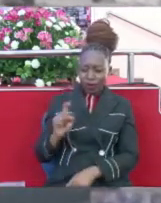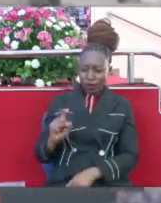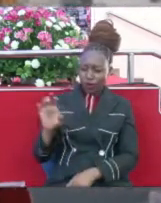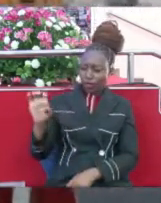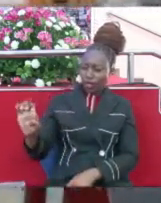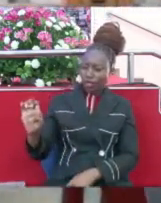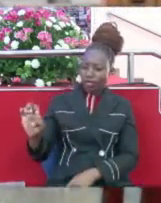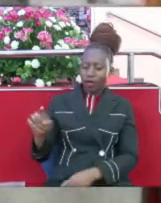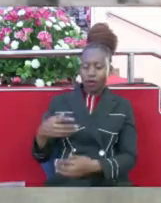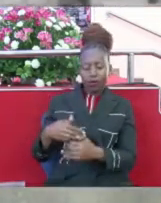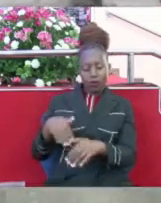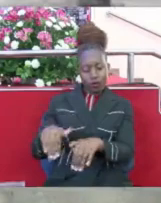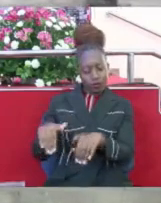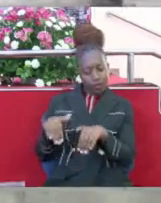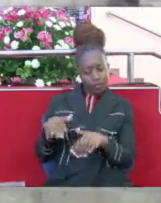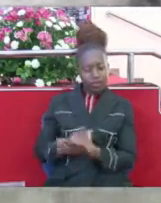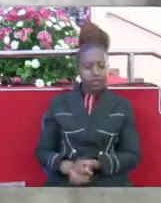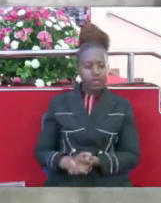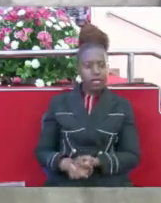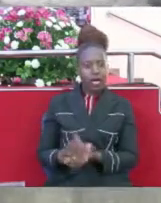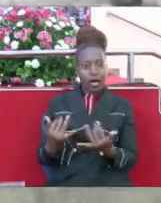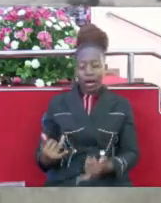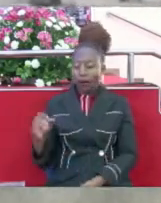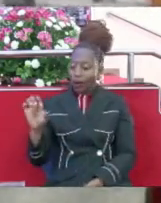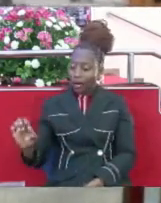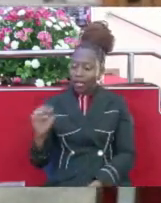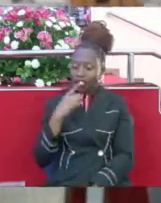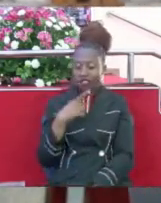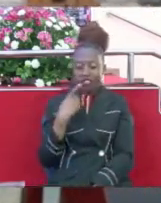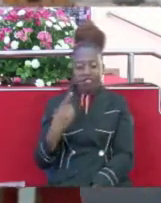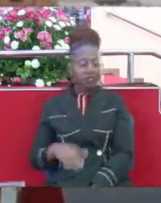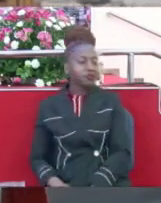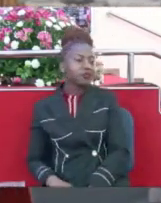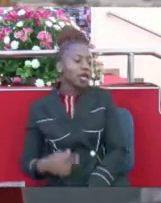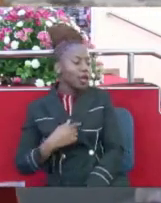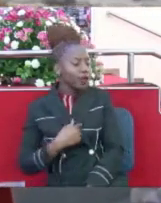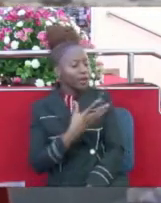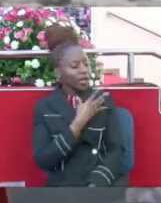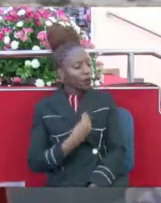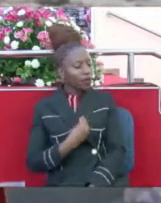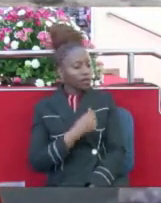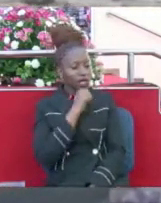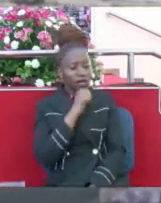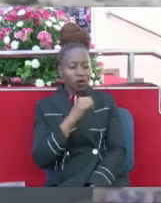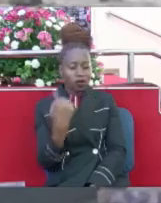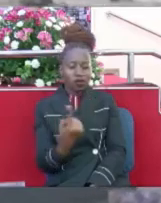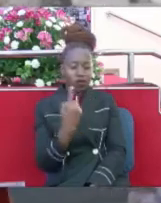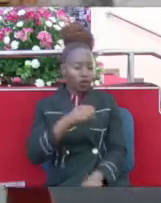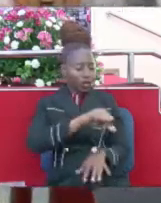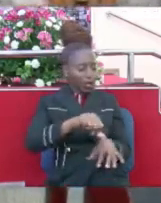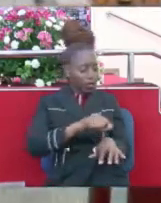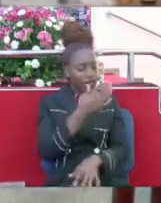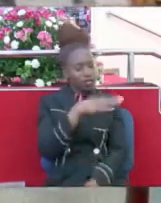Elisha goes and tells him, I want not just your anointing, but a